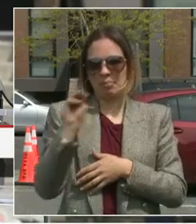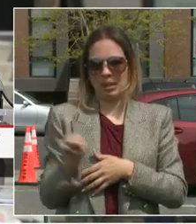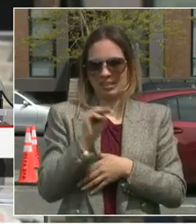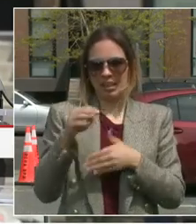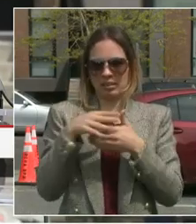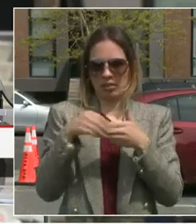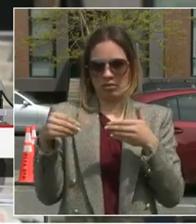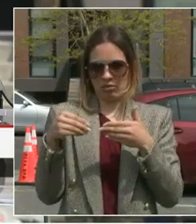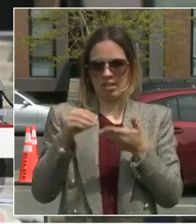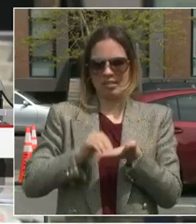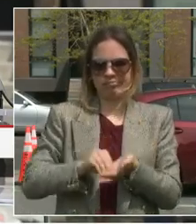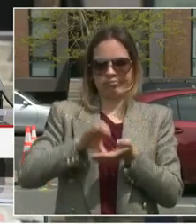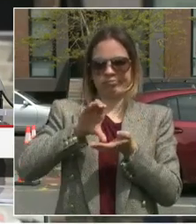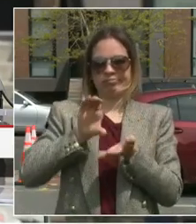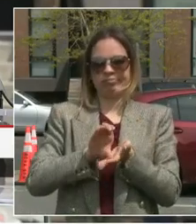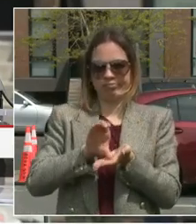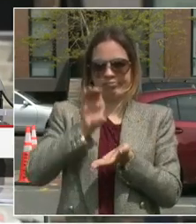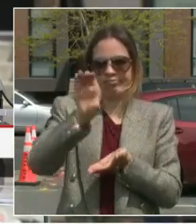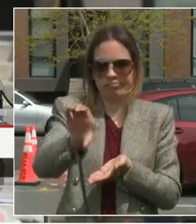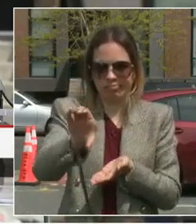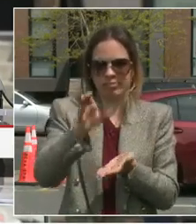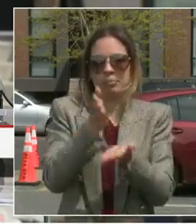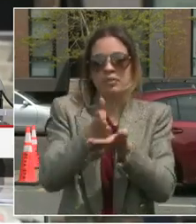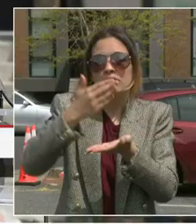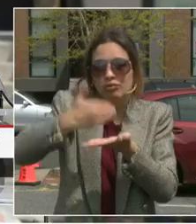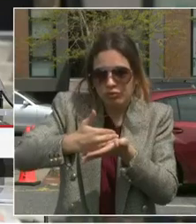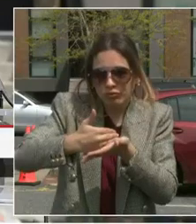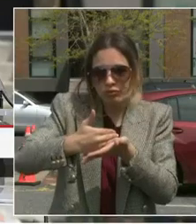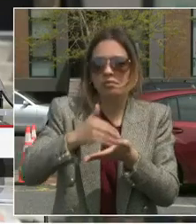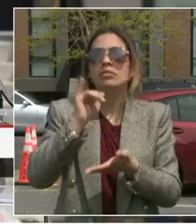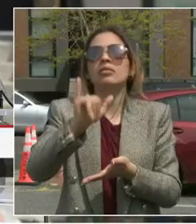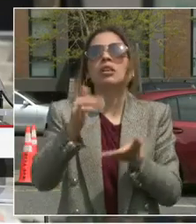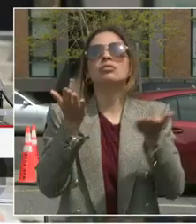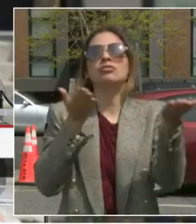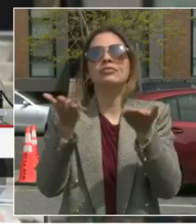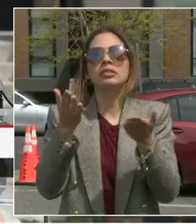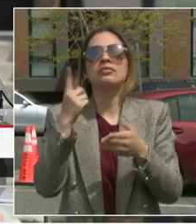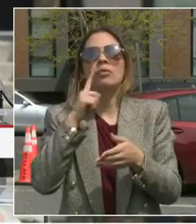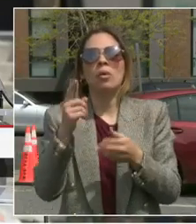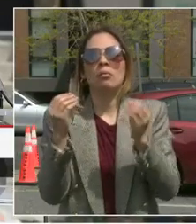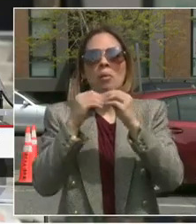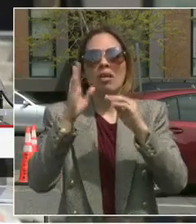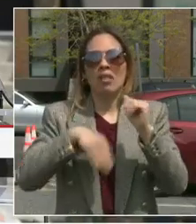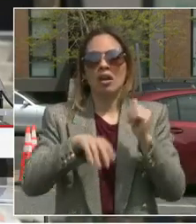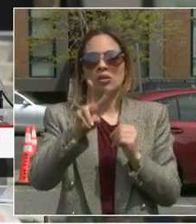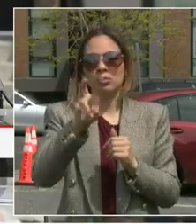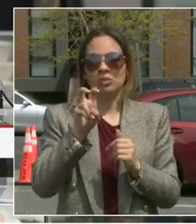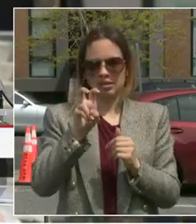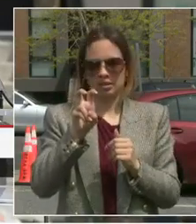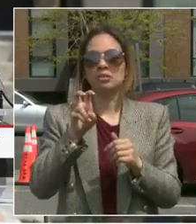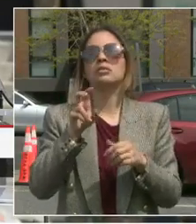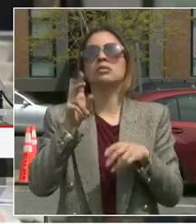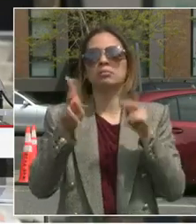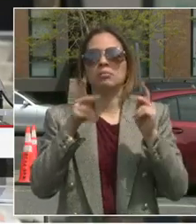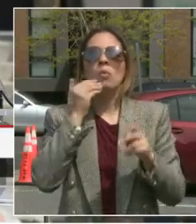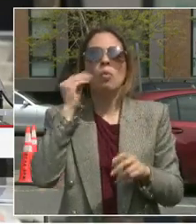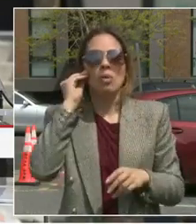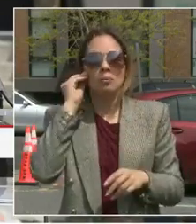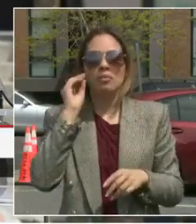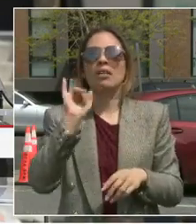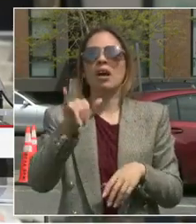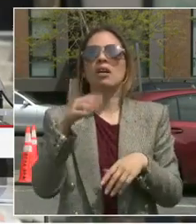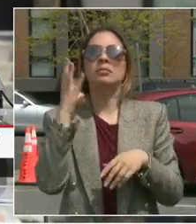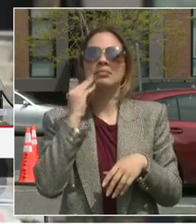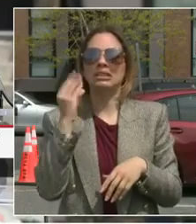budget to serve more than 2,200 households experiencing homelessness, we are